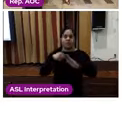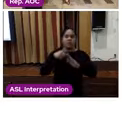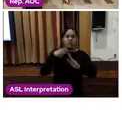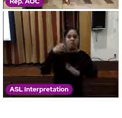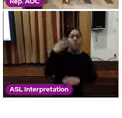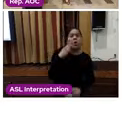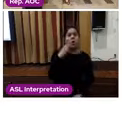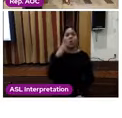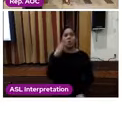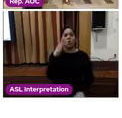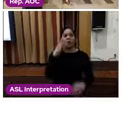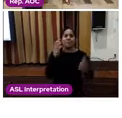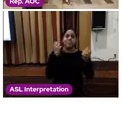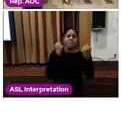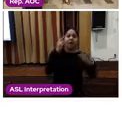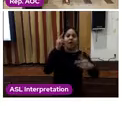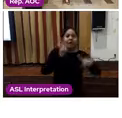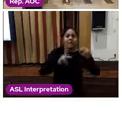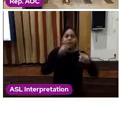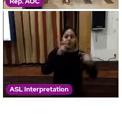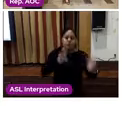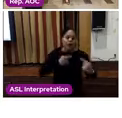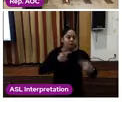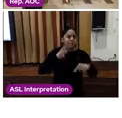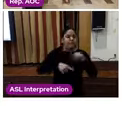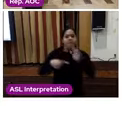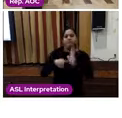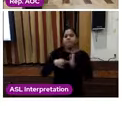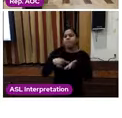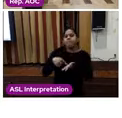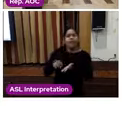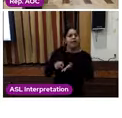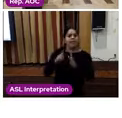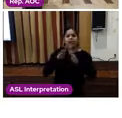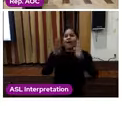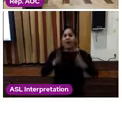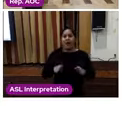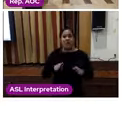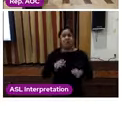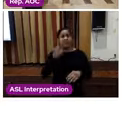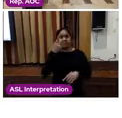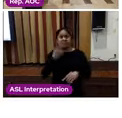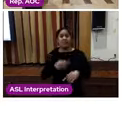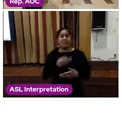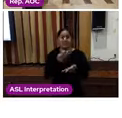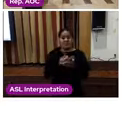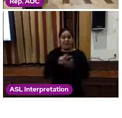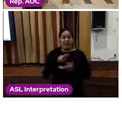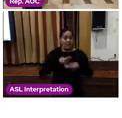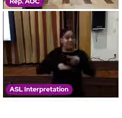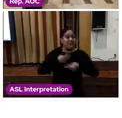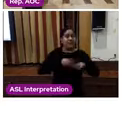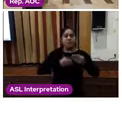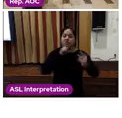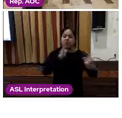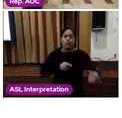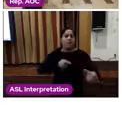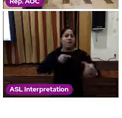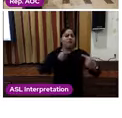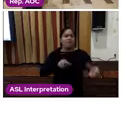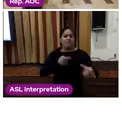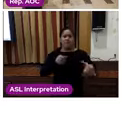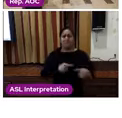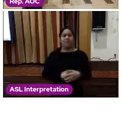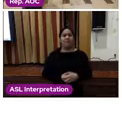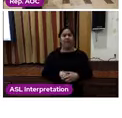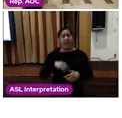There's a lot of people who are struggling. And when it comes to finances, a lot of the struggle alone. There's a lot of